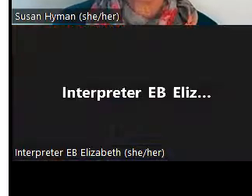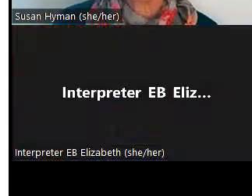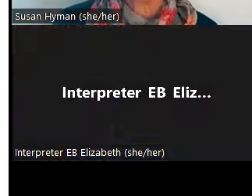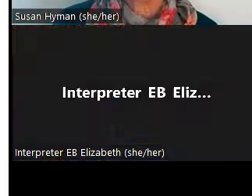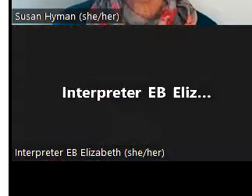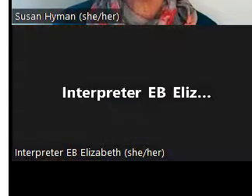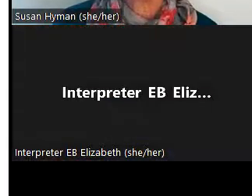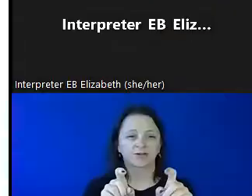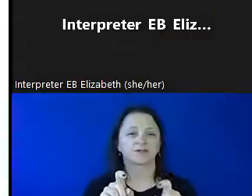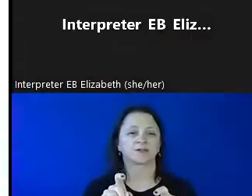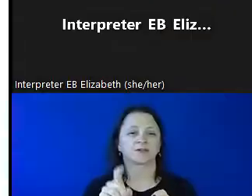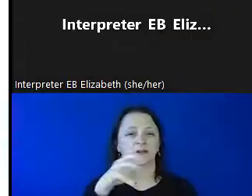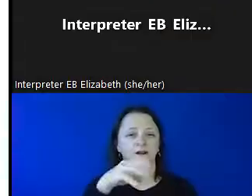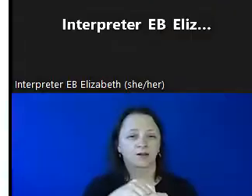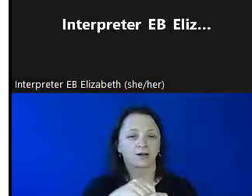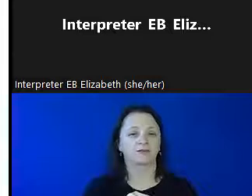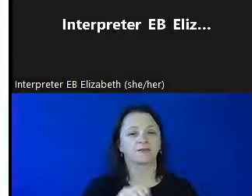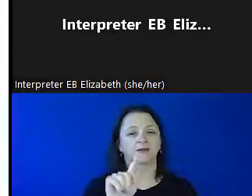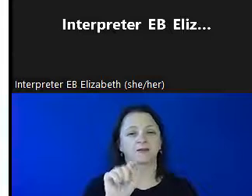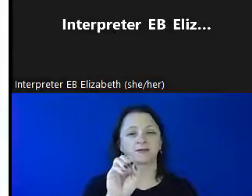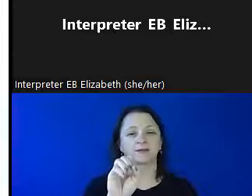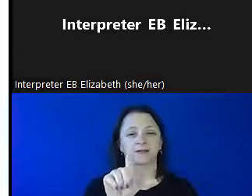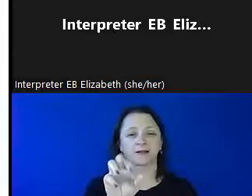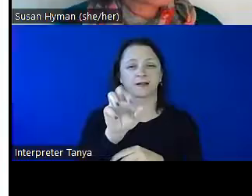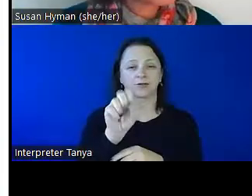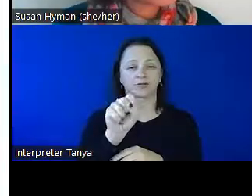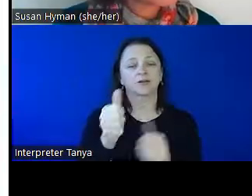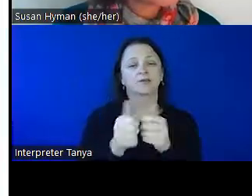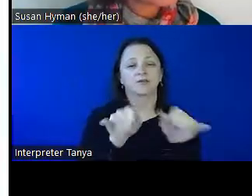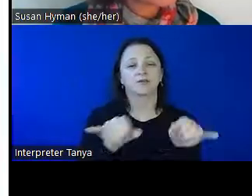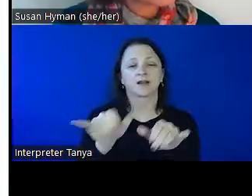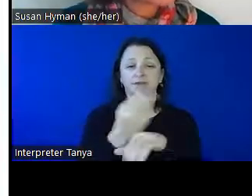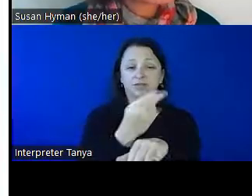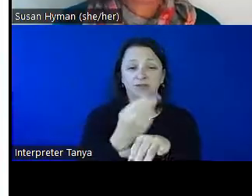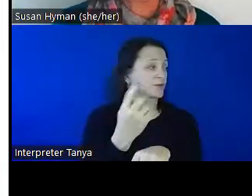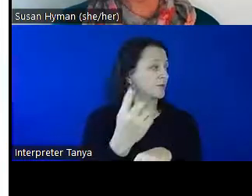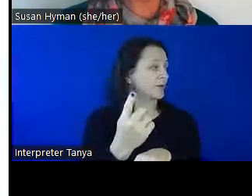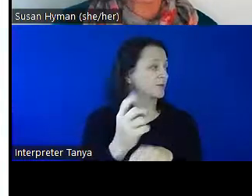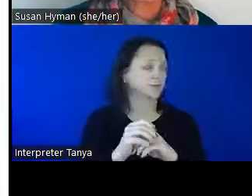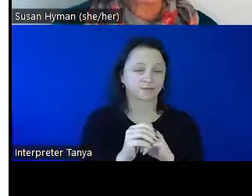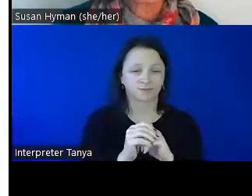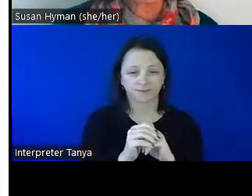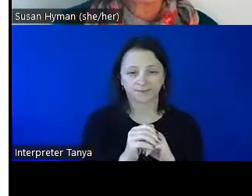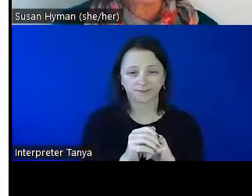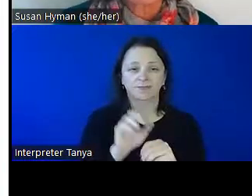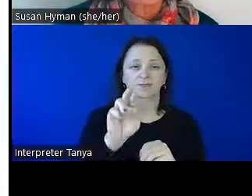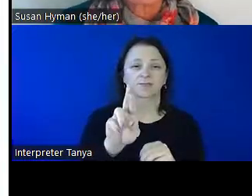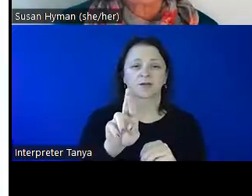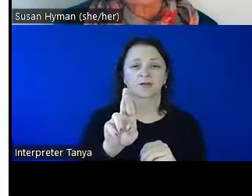Checklist for Autism in Toddlers, is the most commonly used one. The POSI is used in the RRH